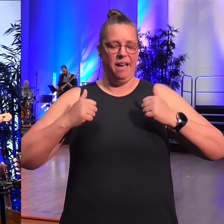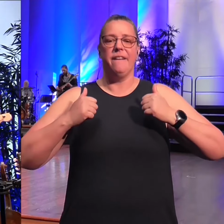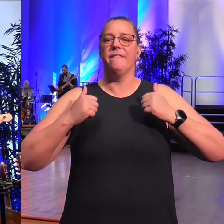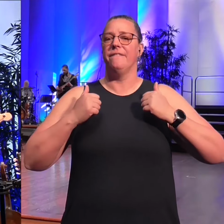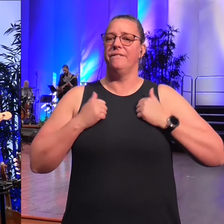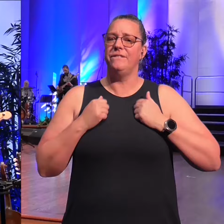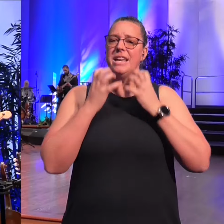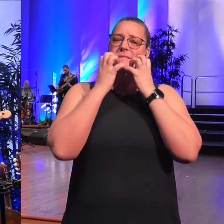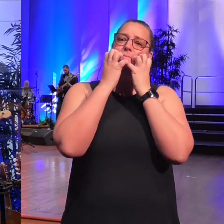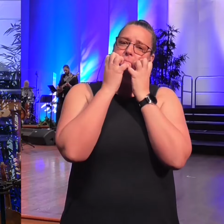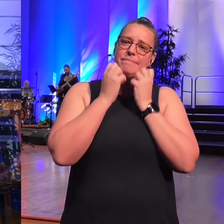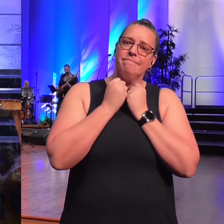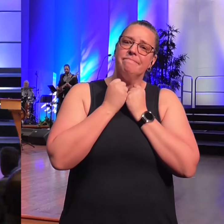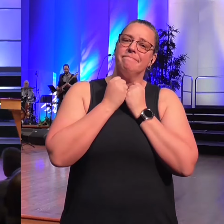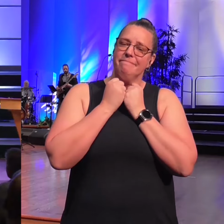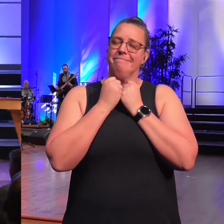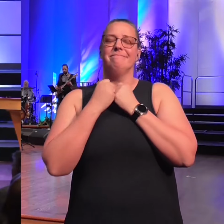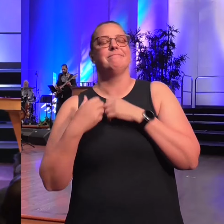sacred.